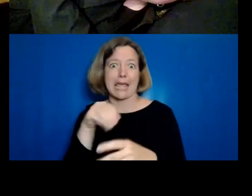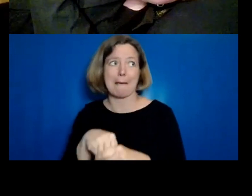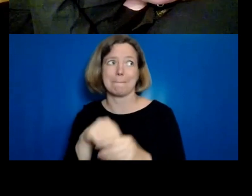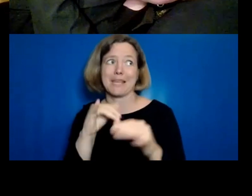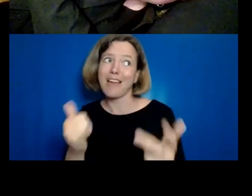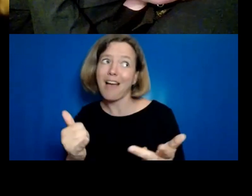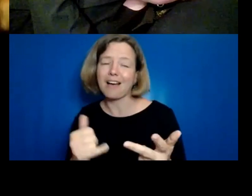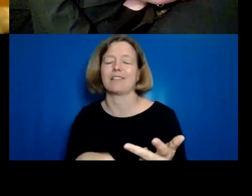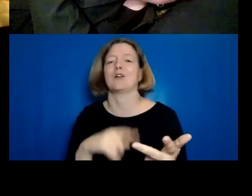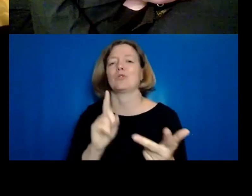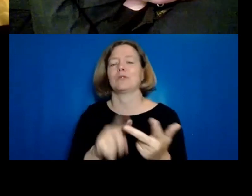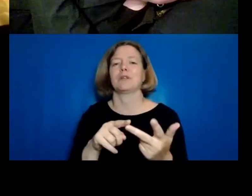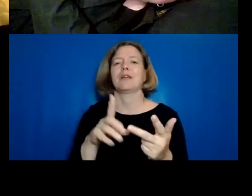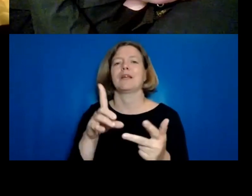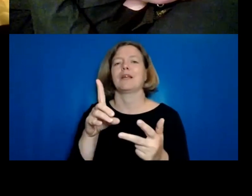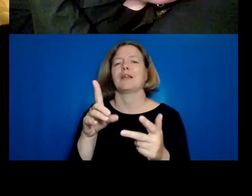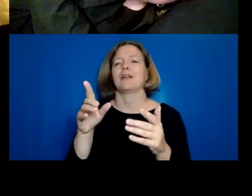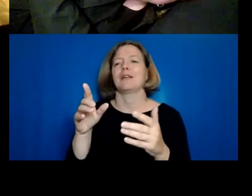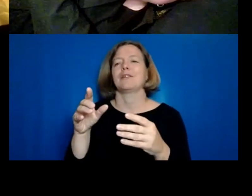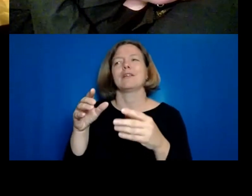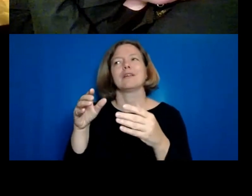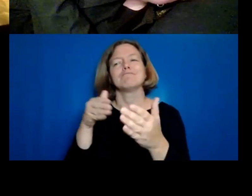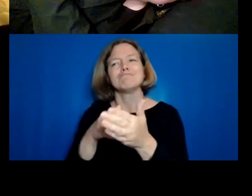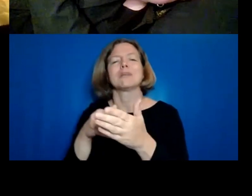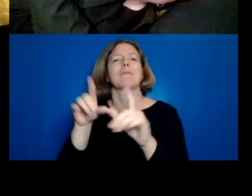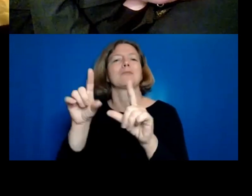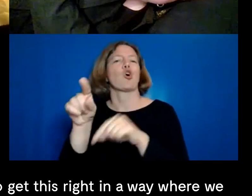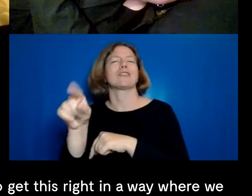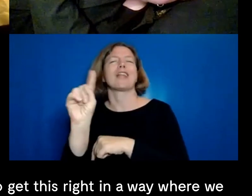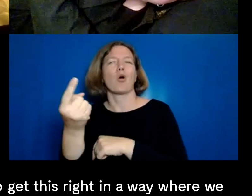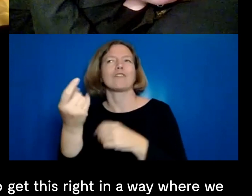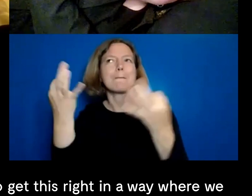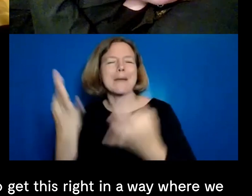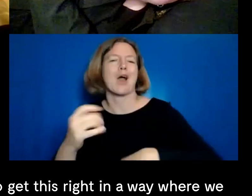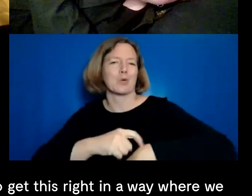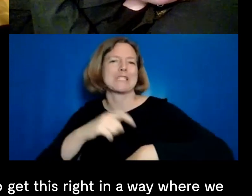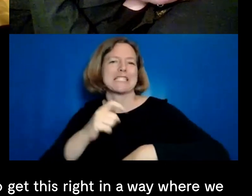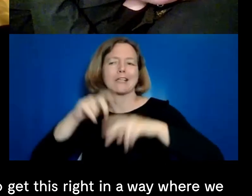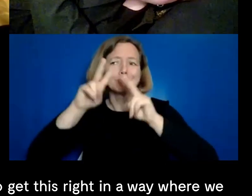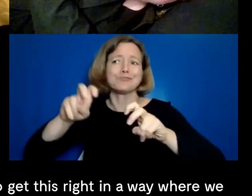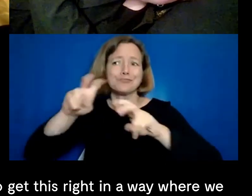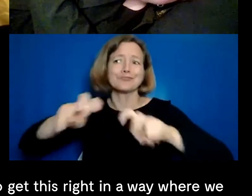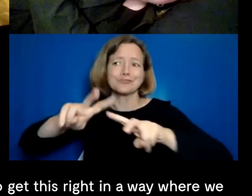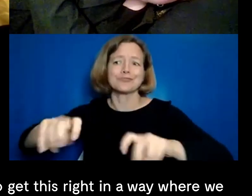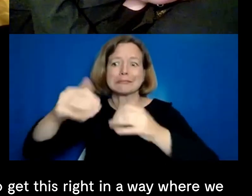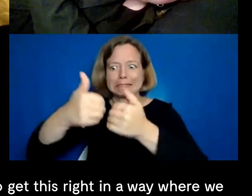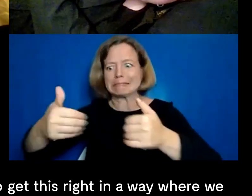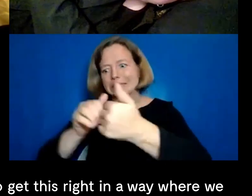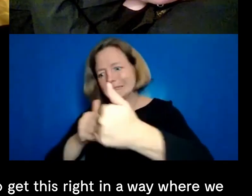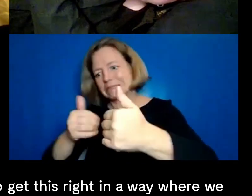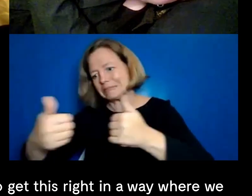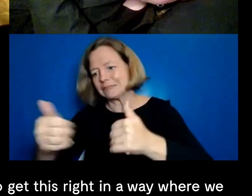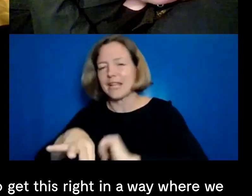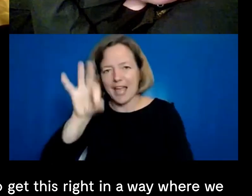So yeah, a bit more sense of let's take the time together